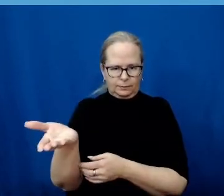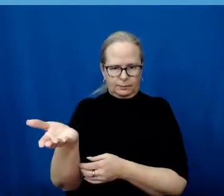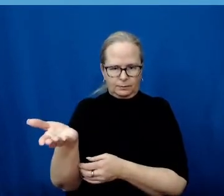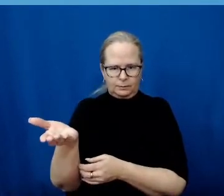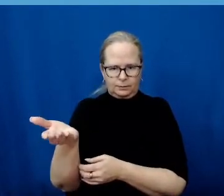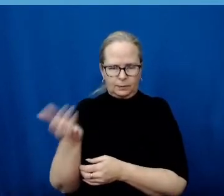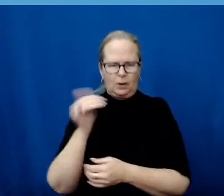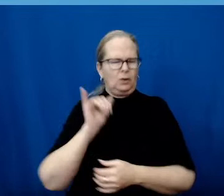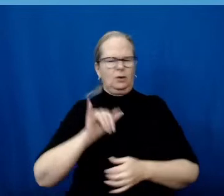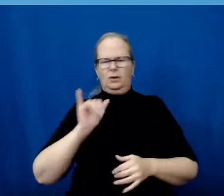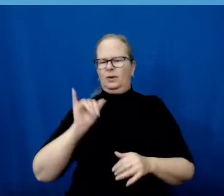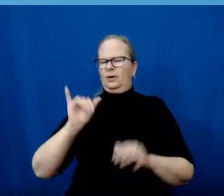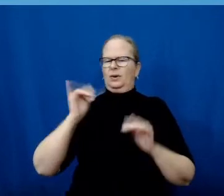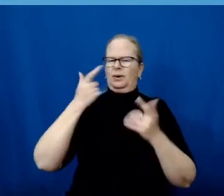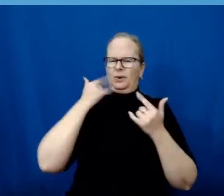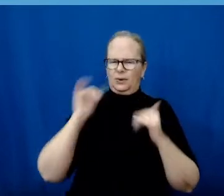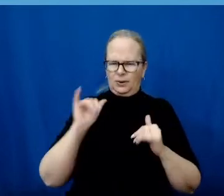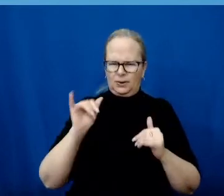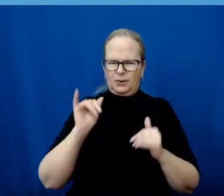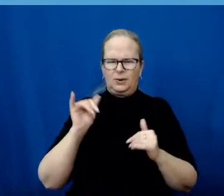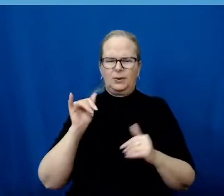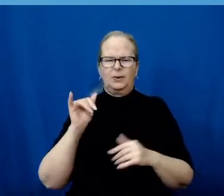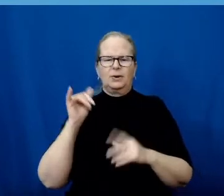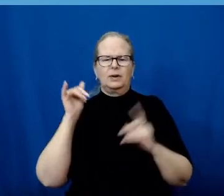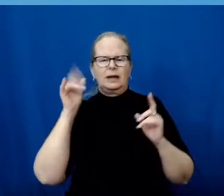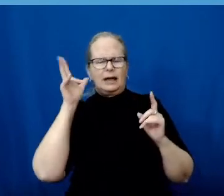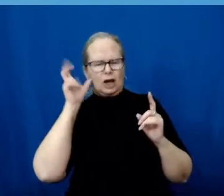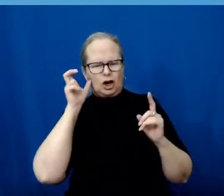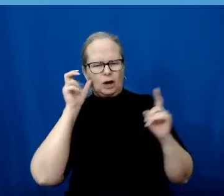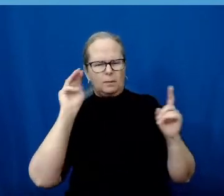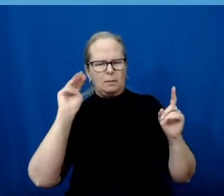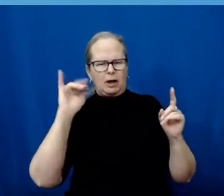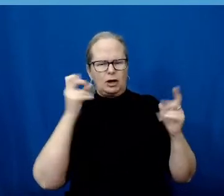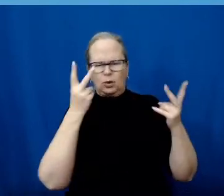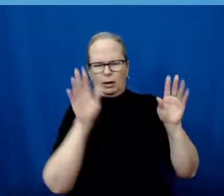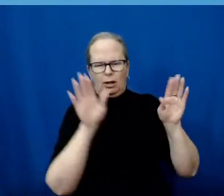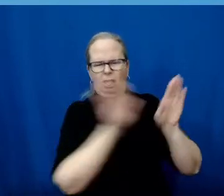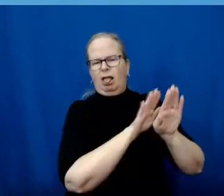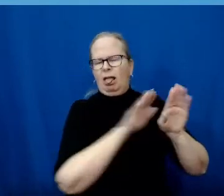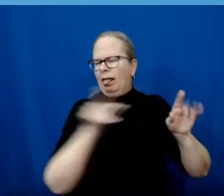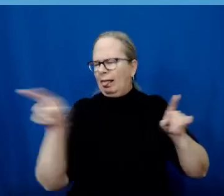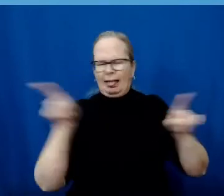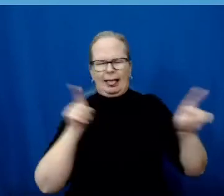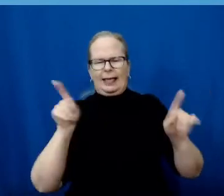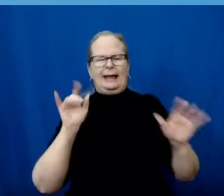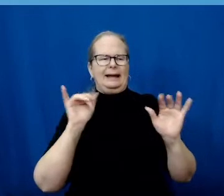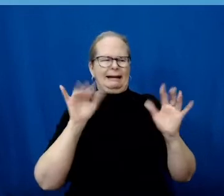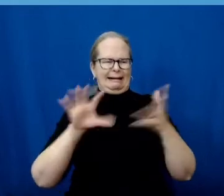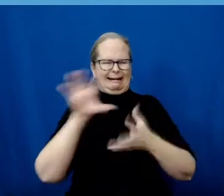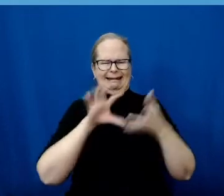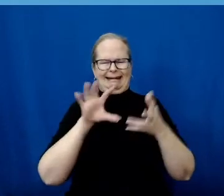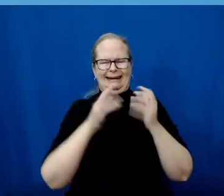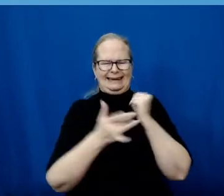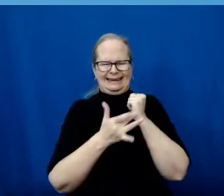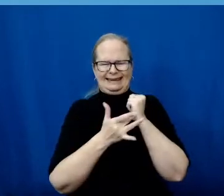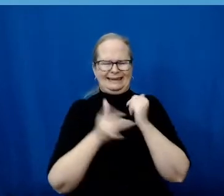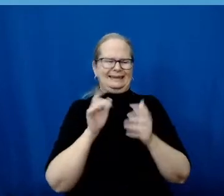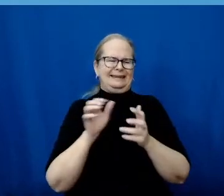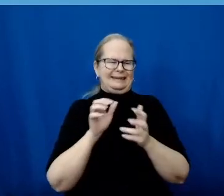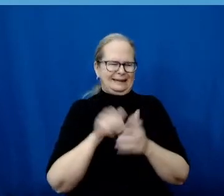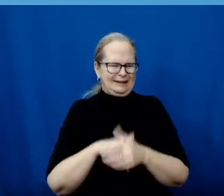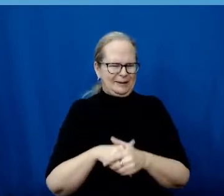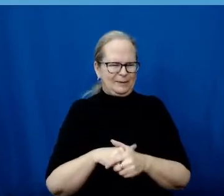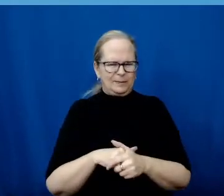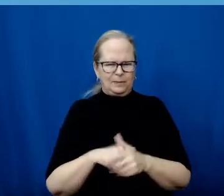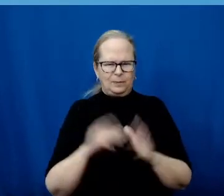this so very much. Would you like to ask your question? Cynthia, I think have the Zoom window open. Yeah, you gotta shut down the On